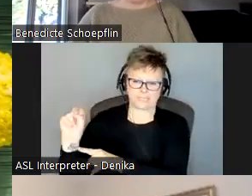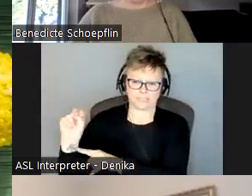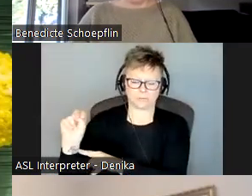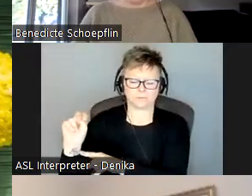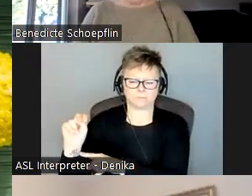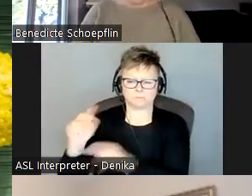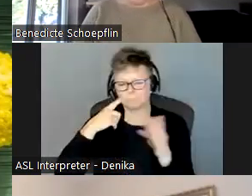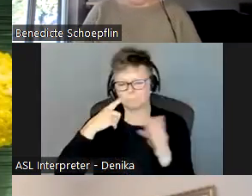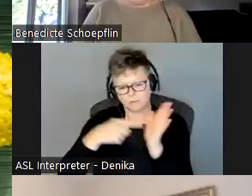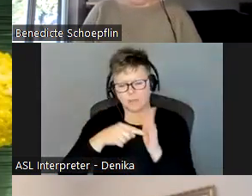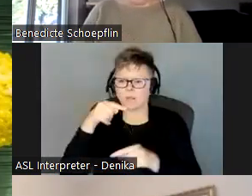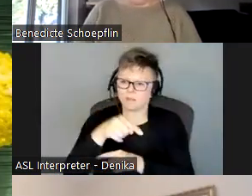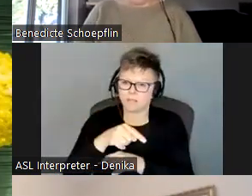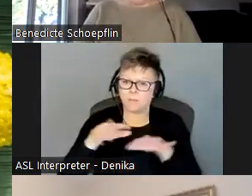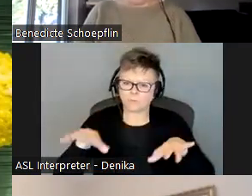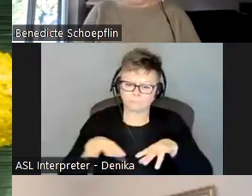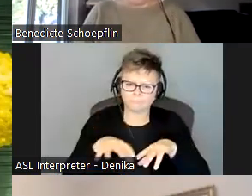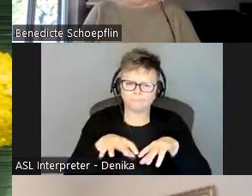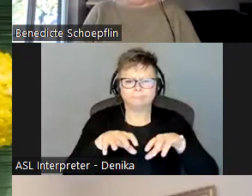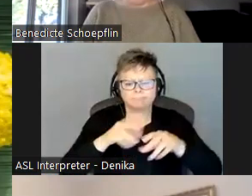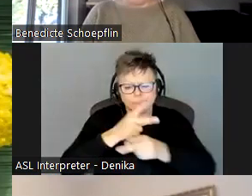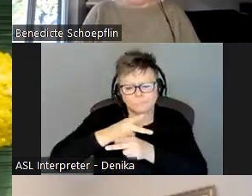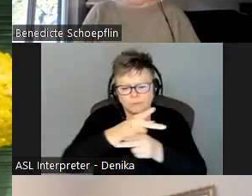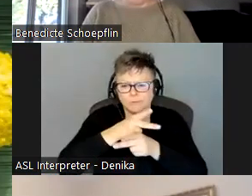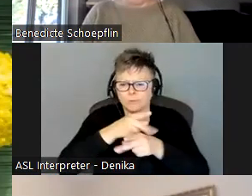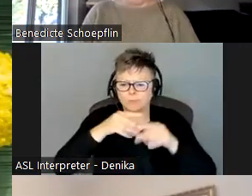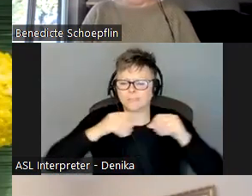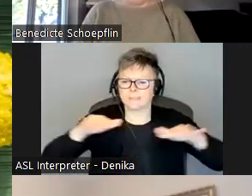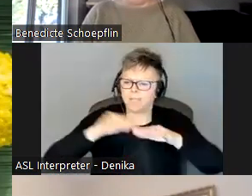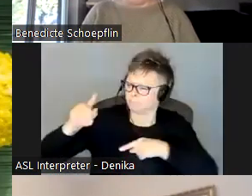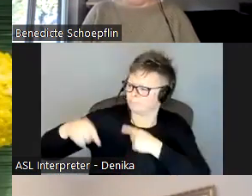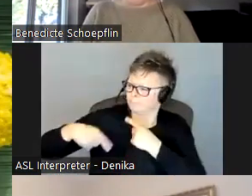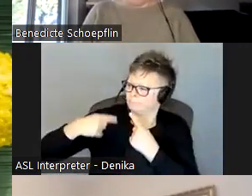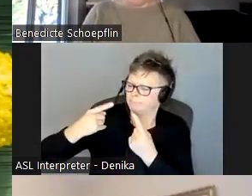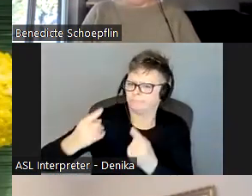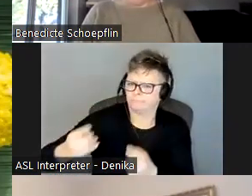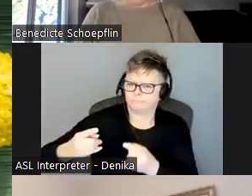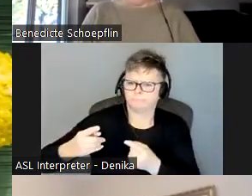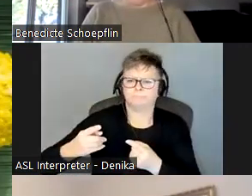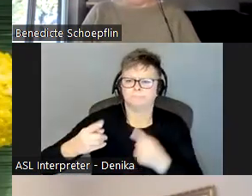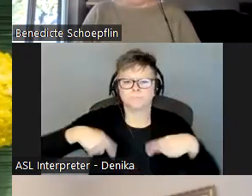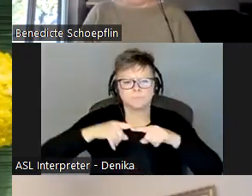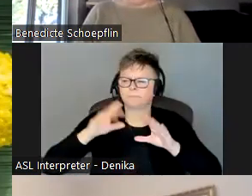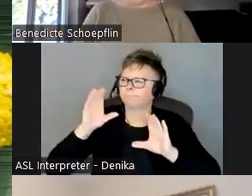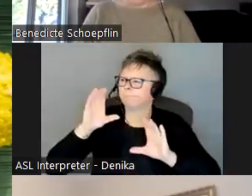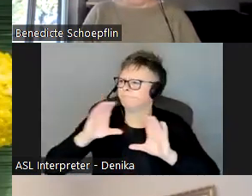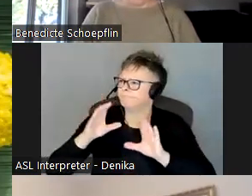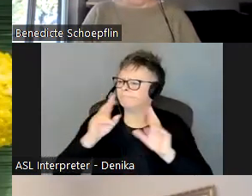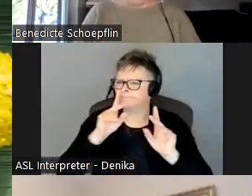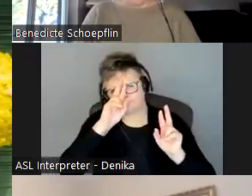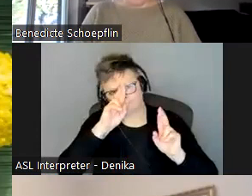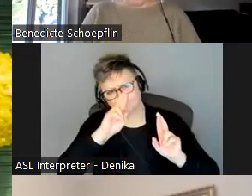their stewardship of this land throughout the ages. We seek a new relationship with the